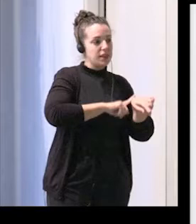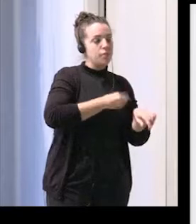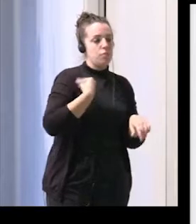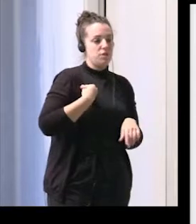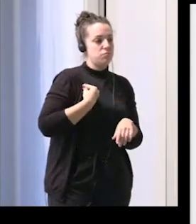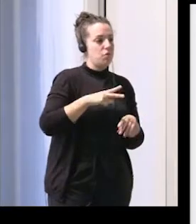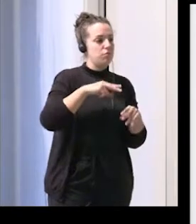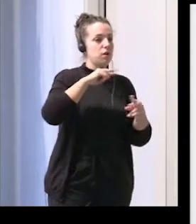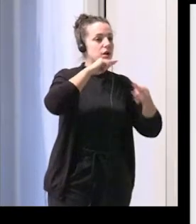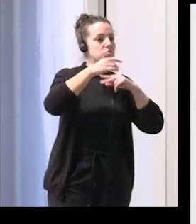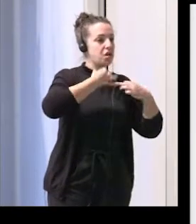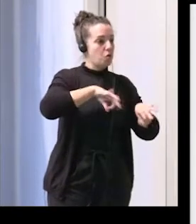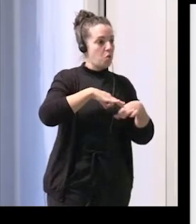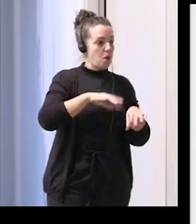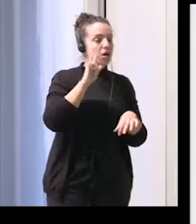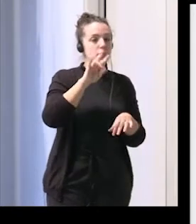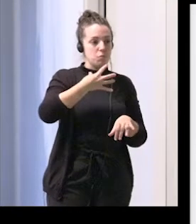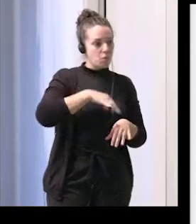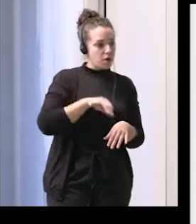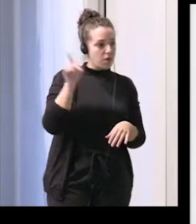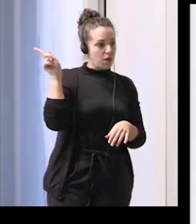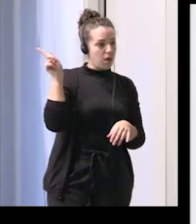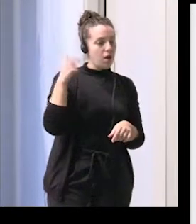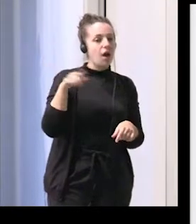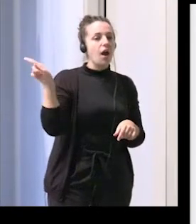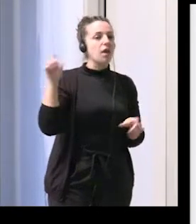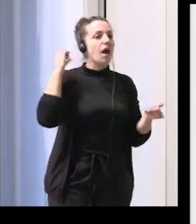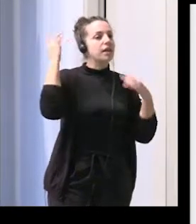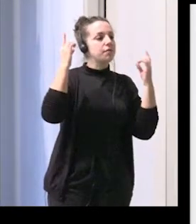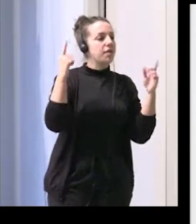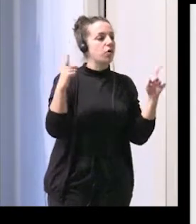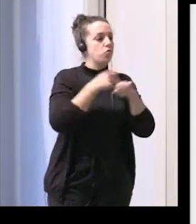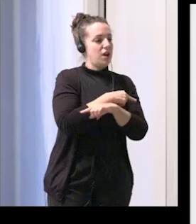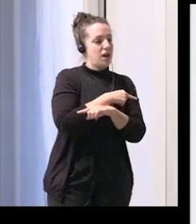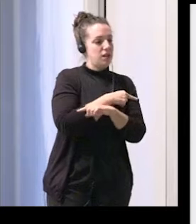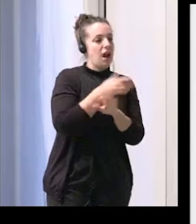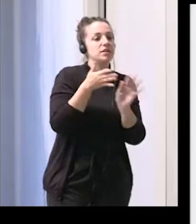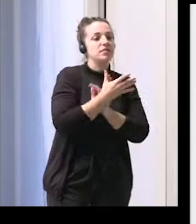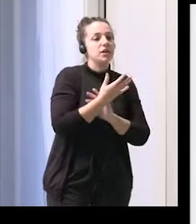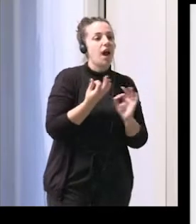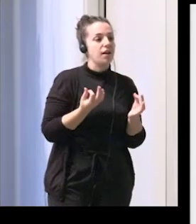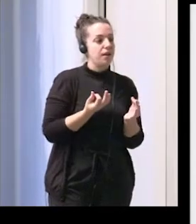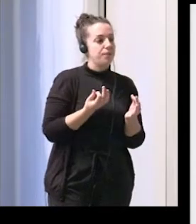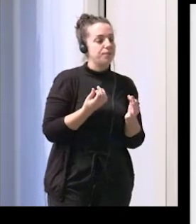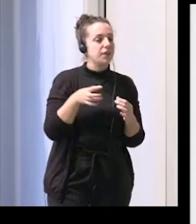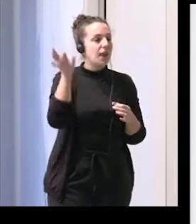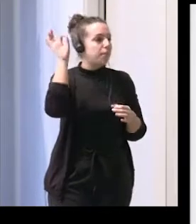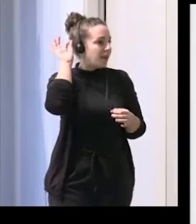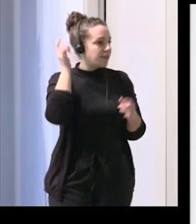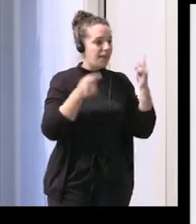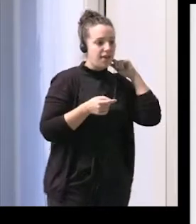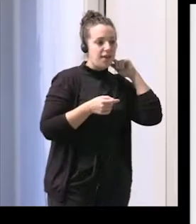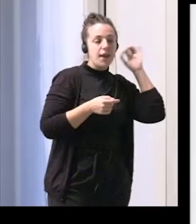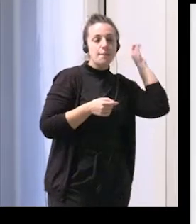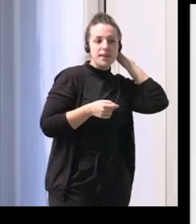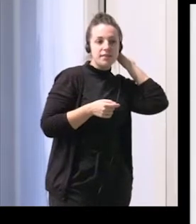is activity that is contralateral, so this left implant is stimulating the right brain